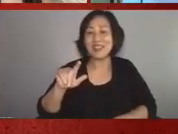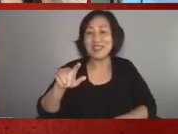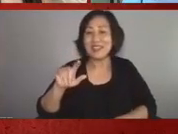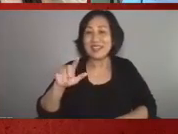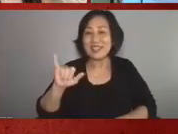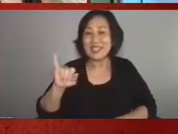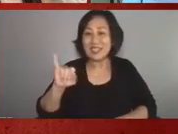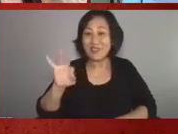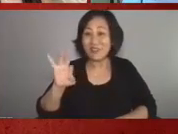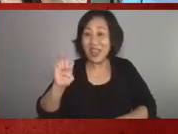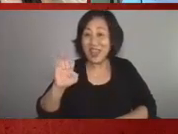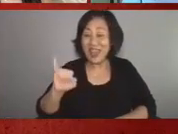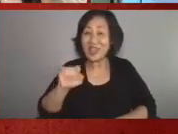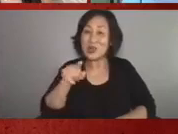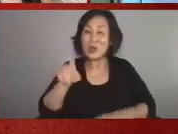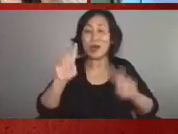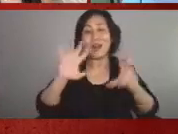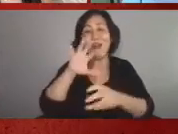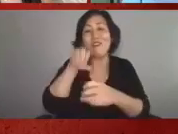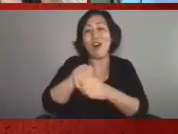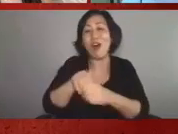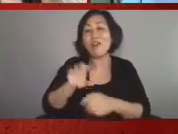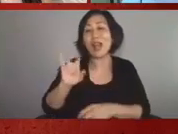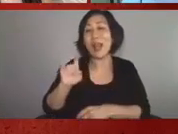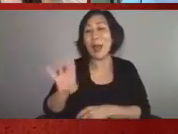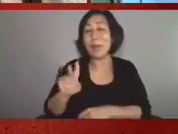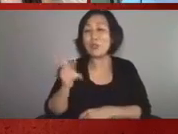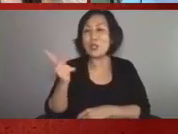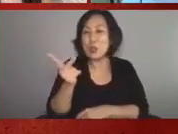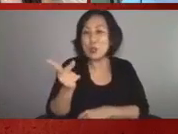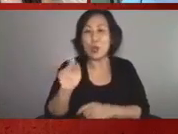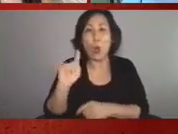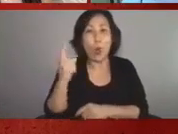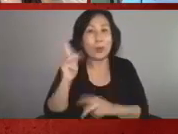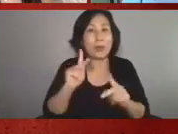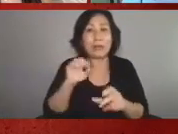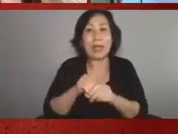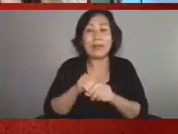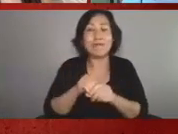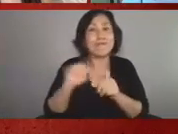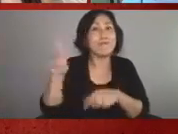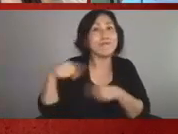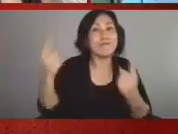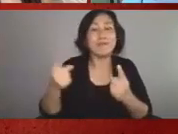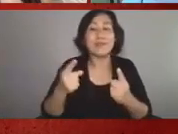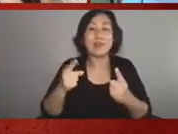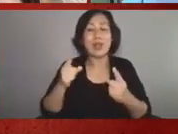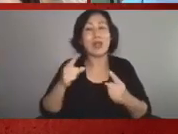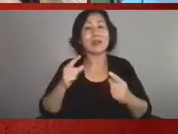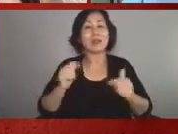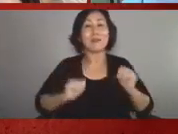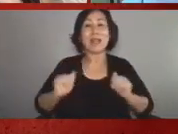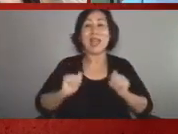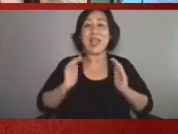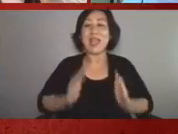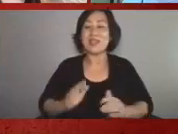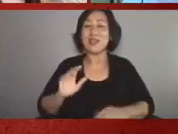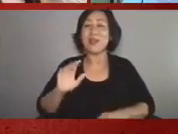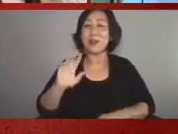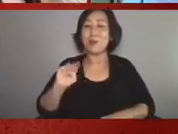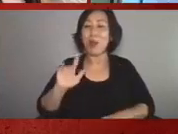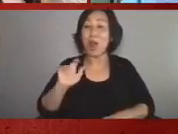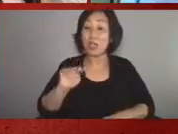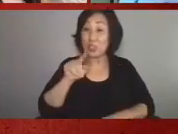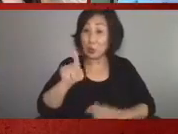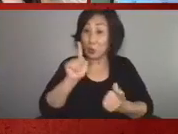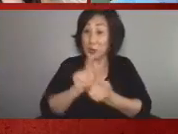Like, did you meet with her beforehand? Did y'all, like, now y'all are a part of this club where y'all are the only two people ever in America to play